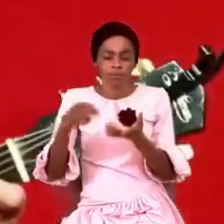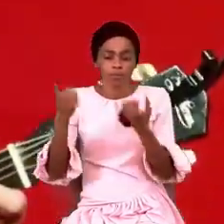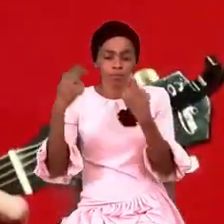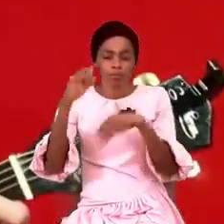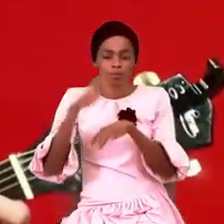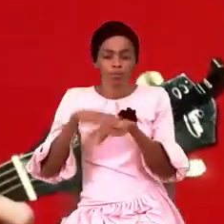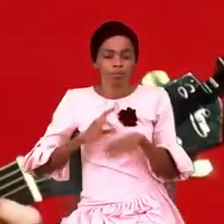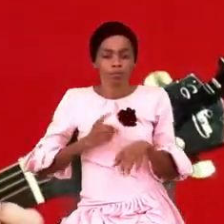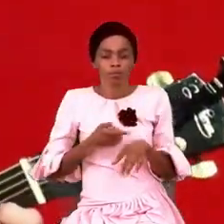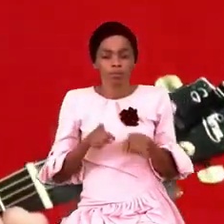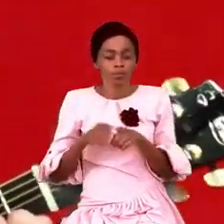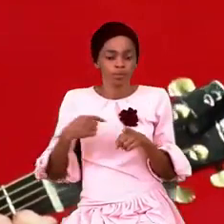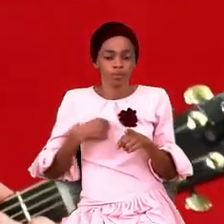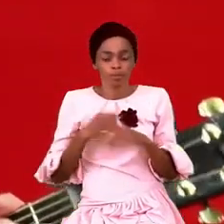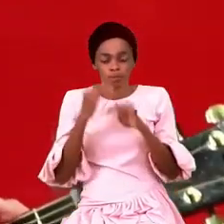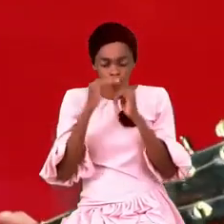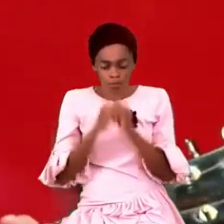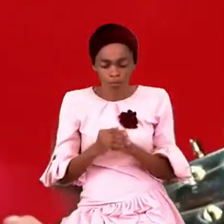tonight.